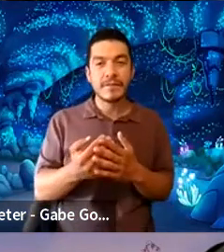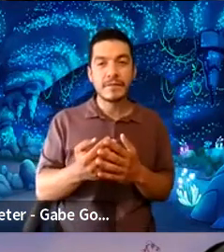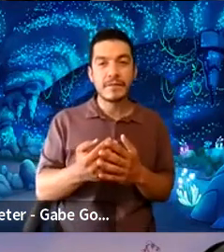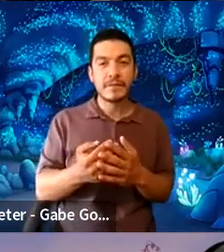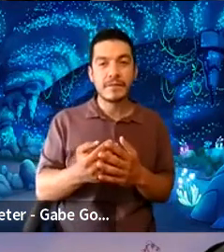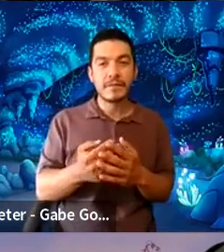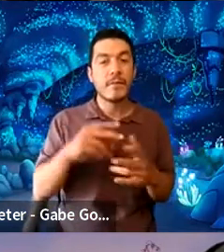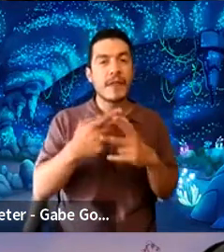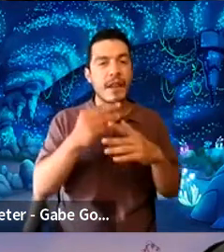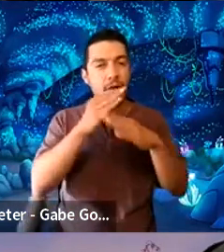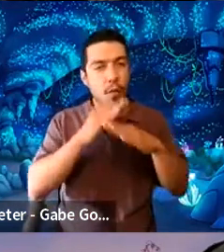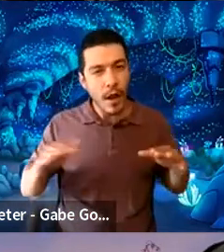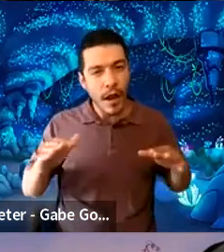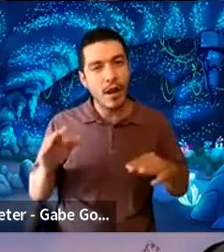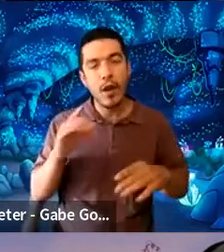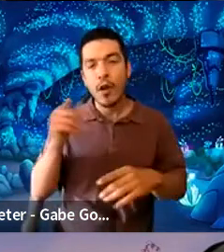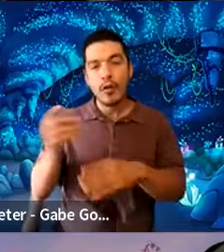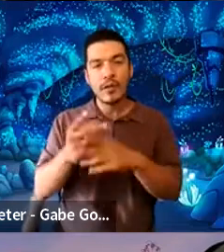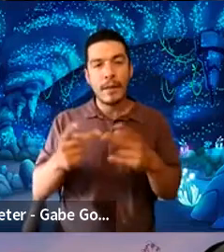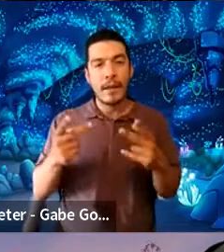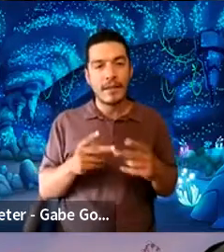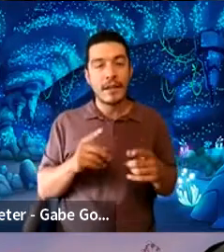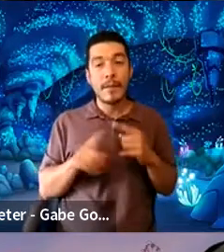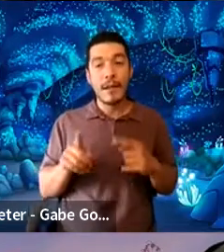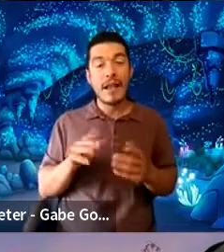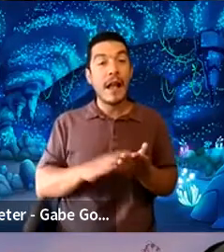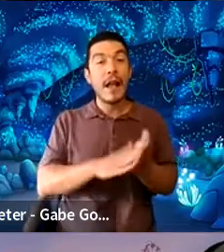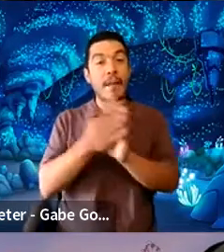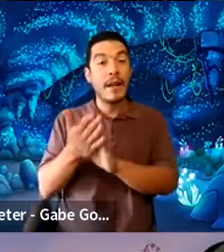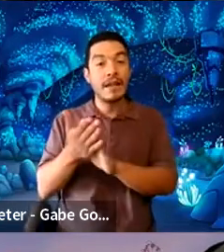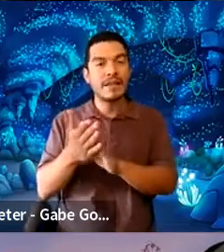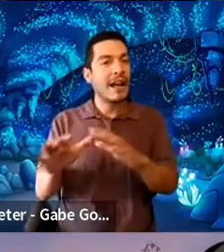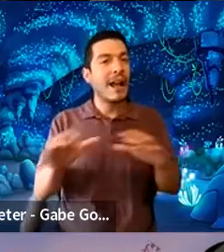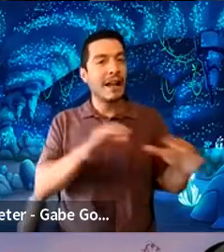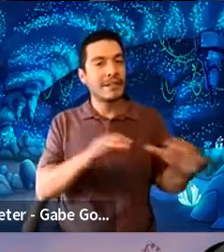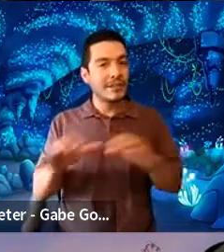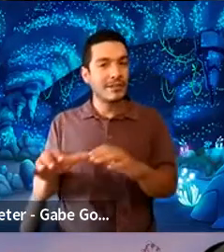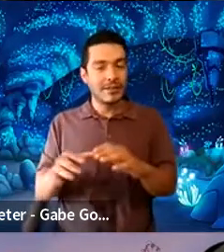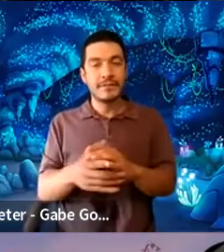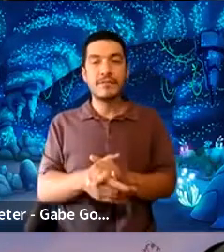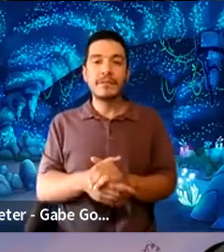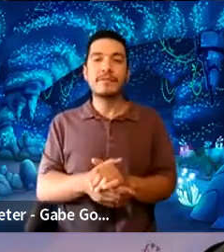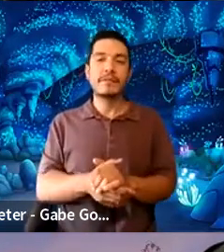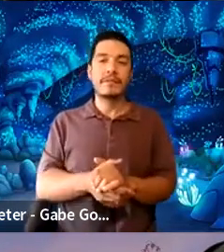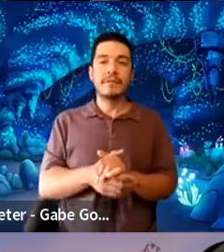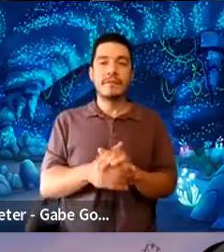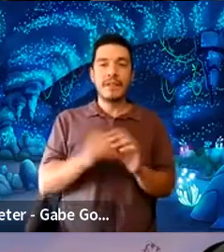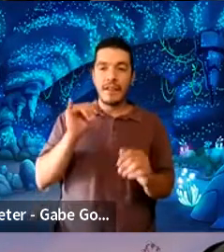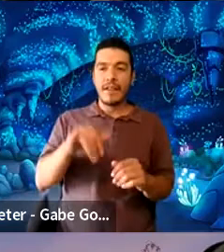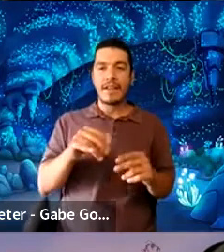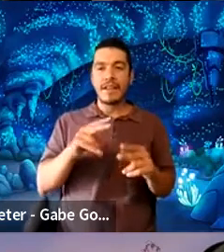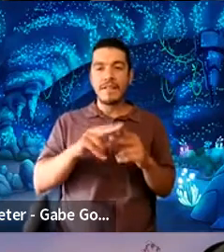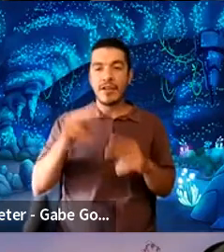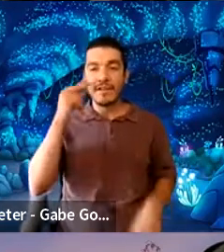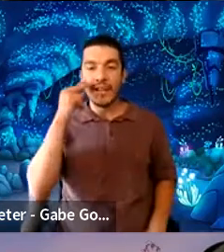kind of a quiet, you go someplace, but it becomes an activity, an action that, you know, is